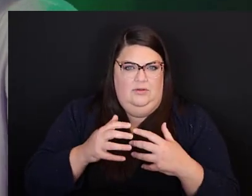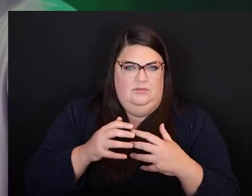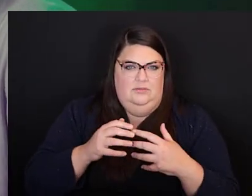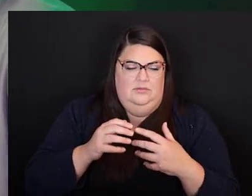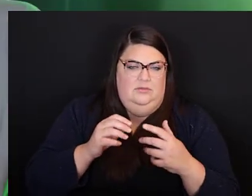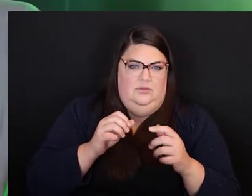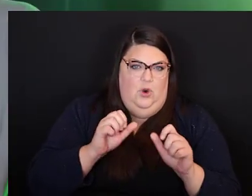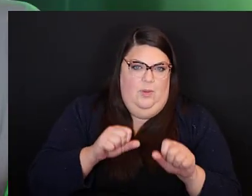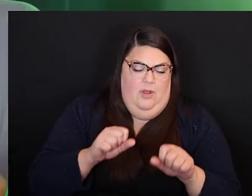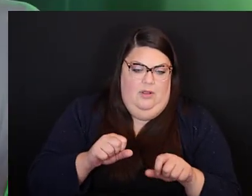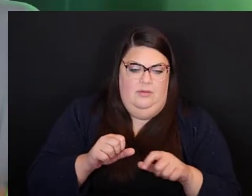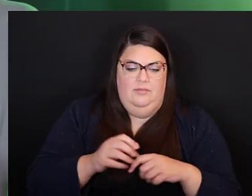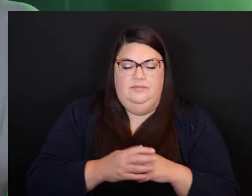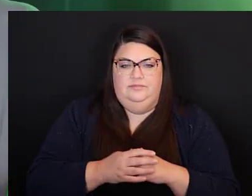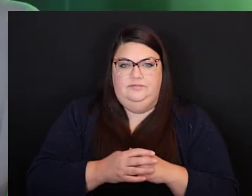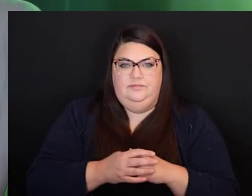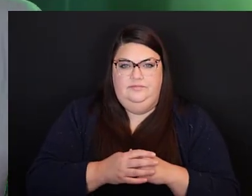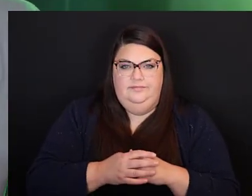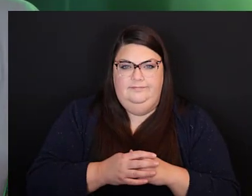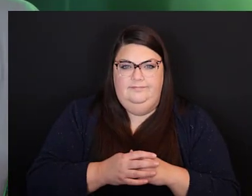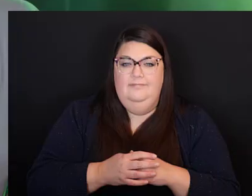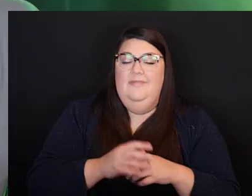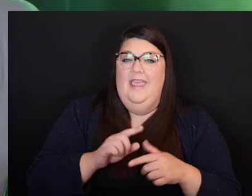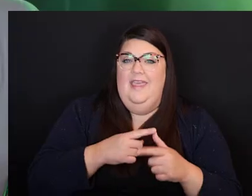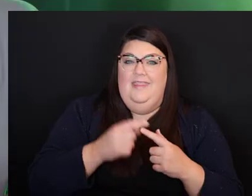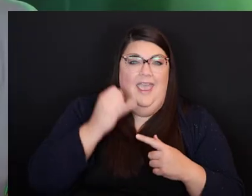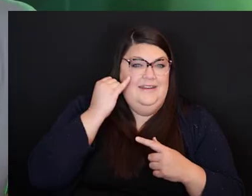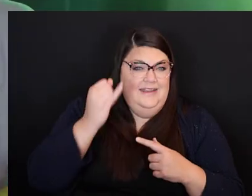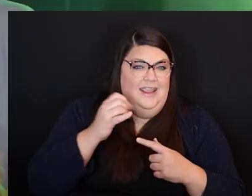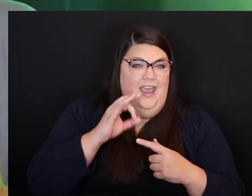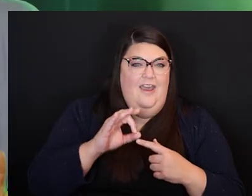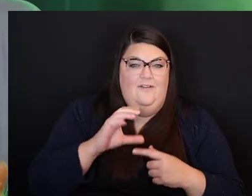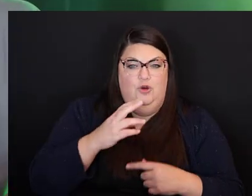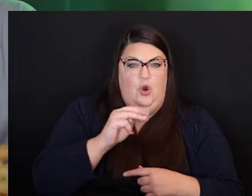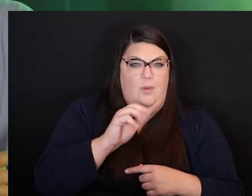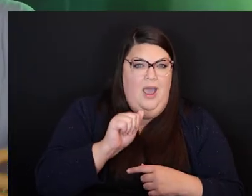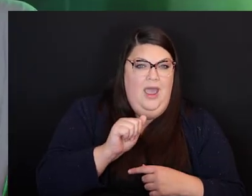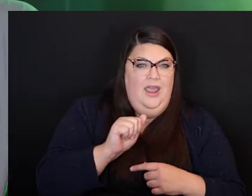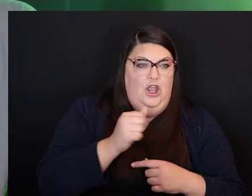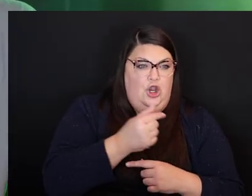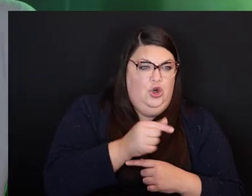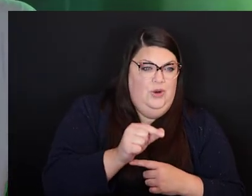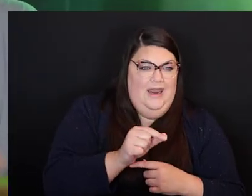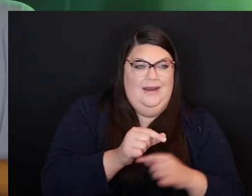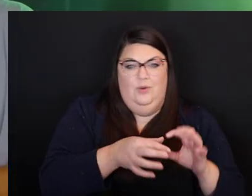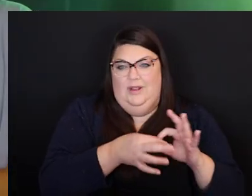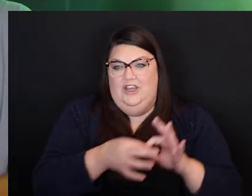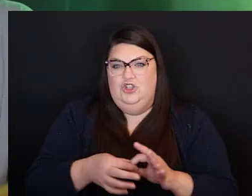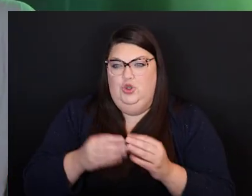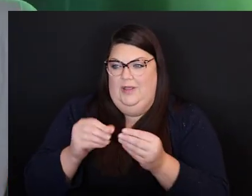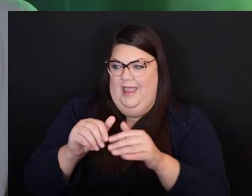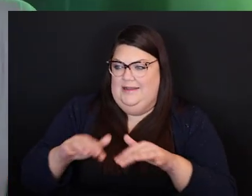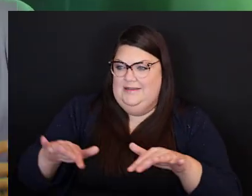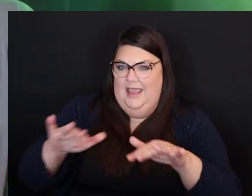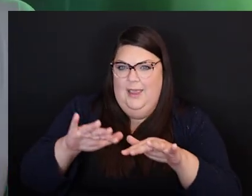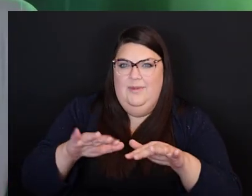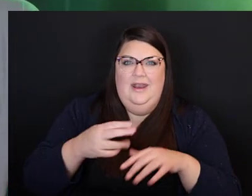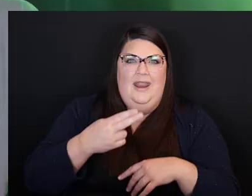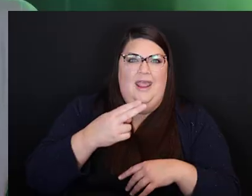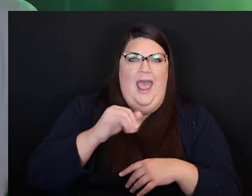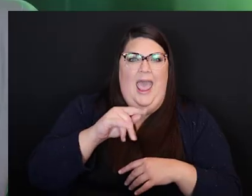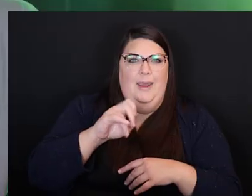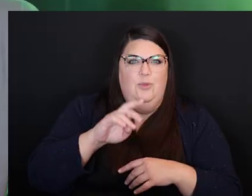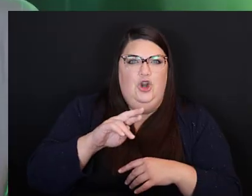in a way, and yet the green of the chroma green landscape and its relationship to sort of the hyper-capitalists, so filming